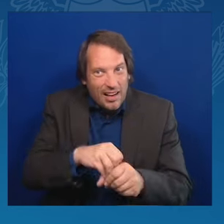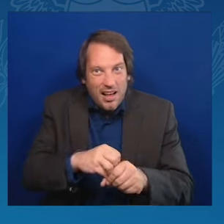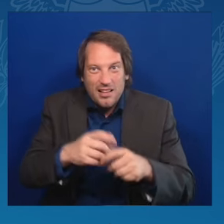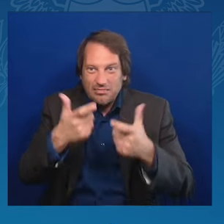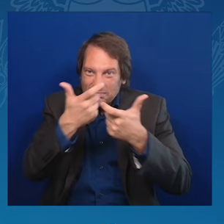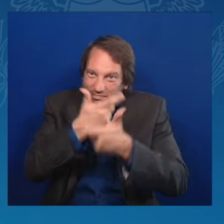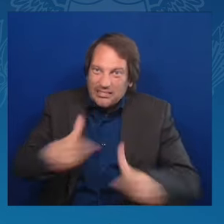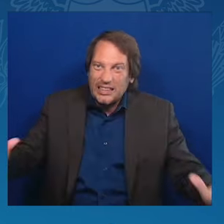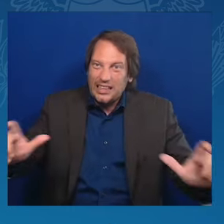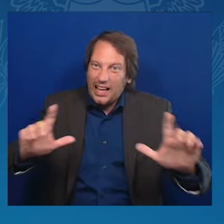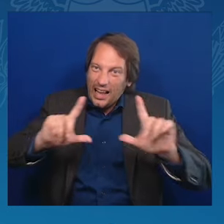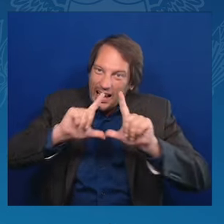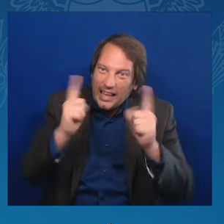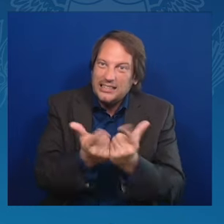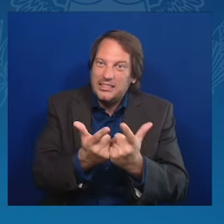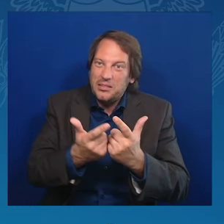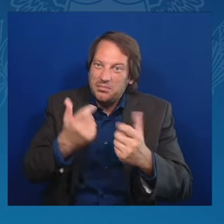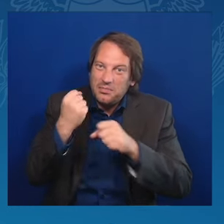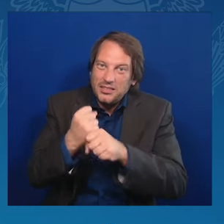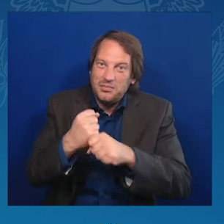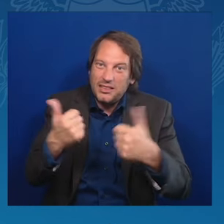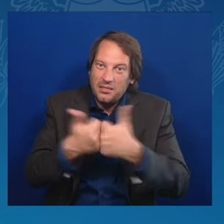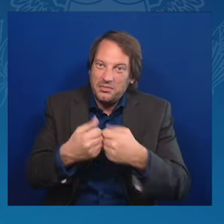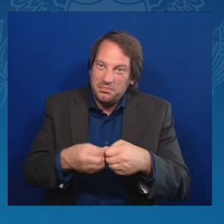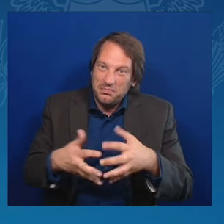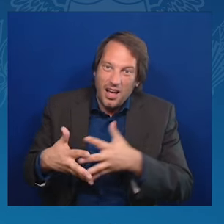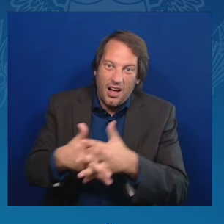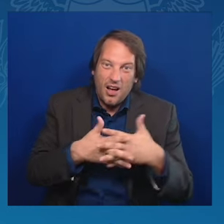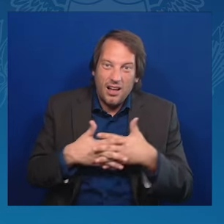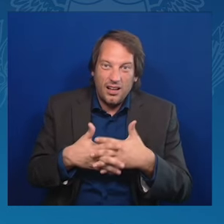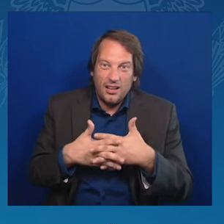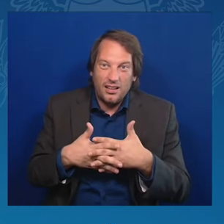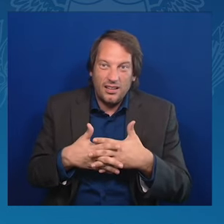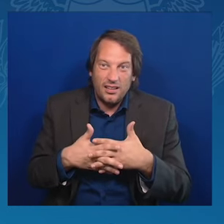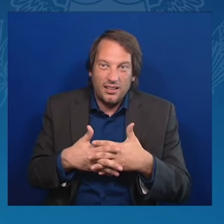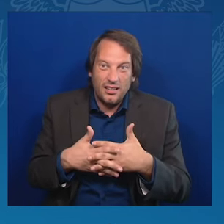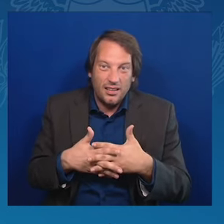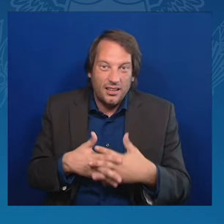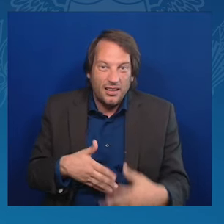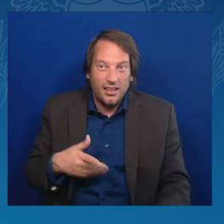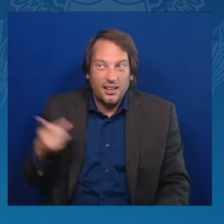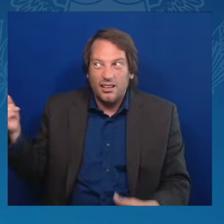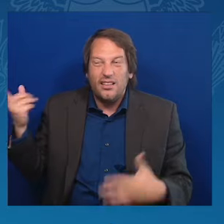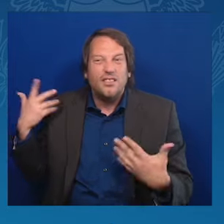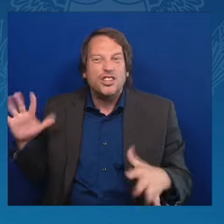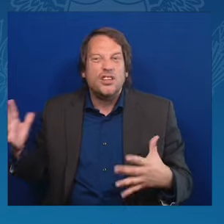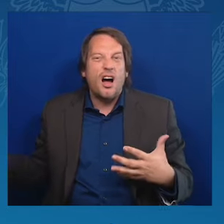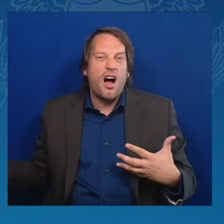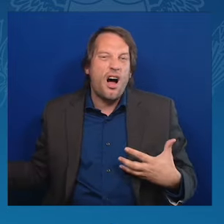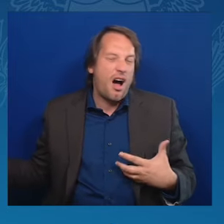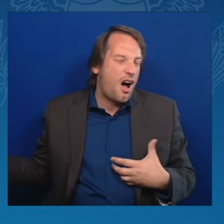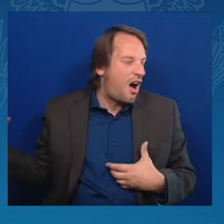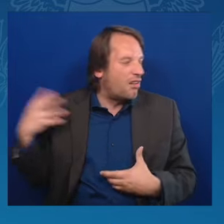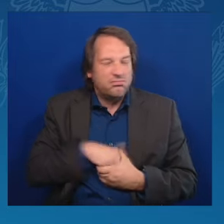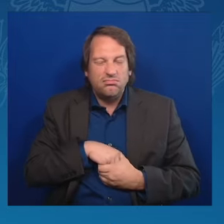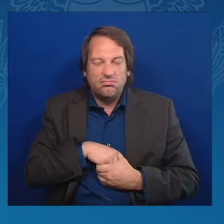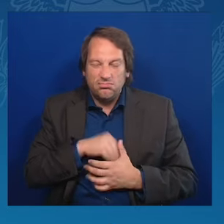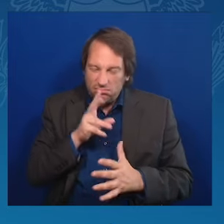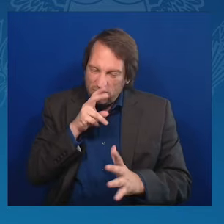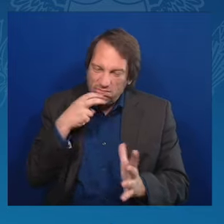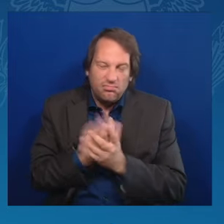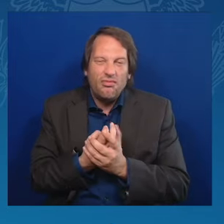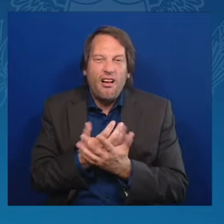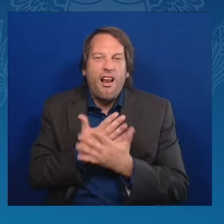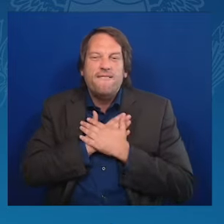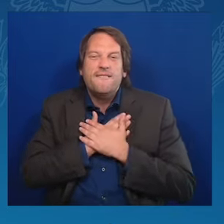America. And I'm told he quickly instilled in you a love for baseball.